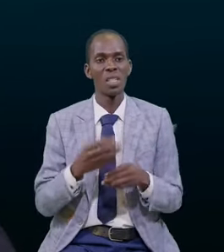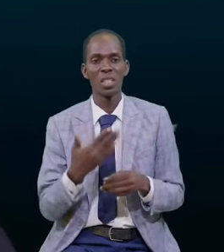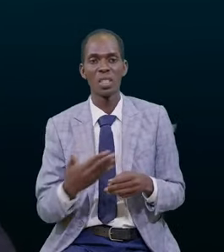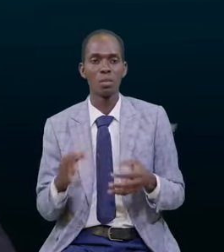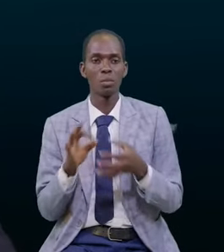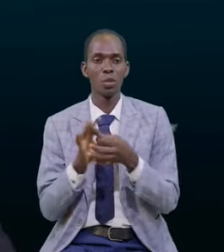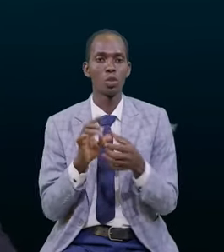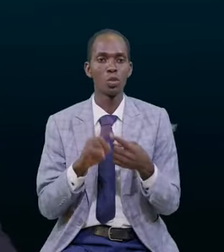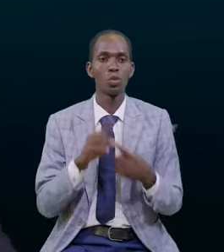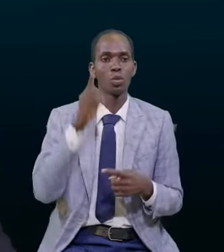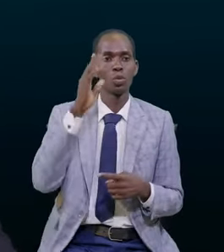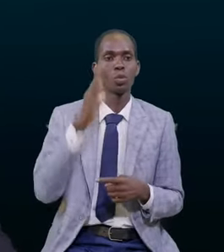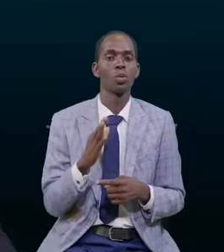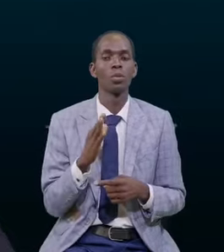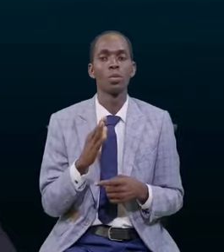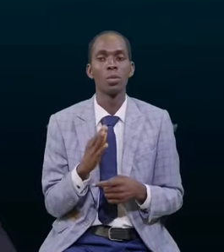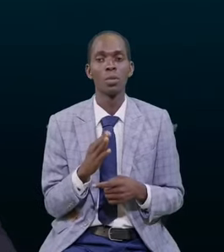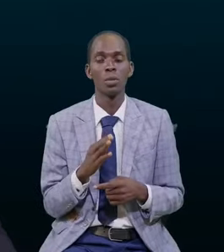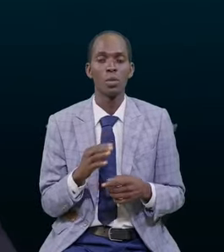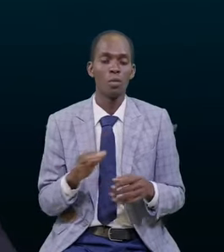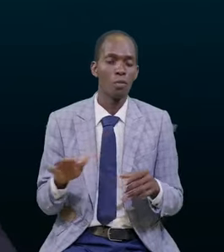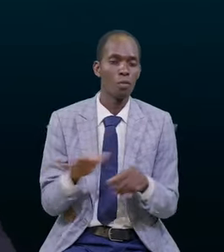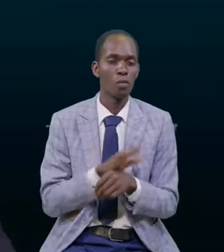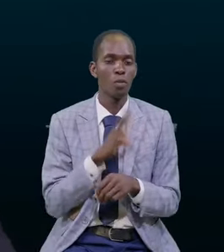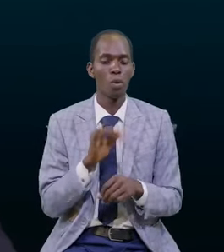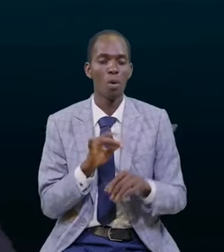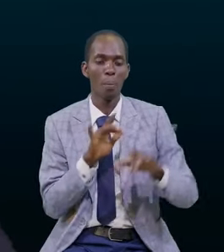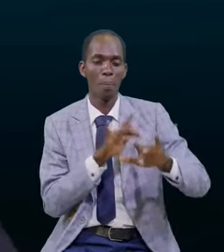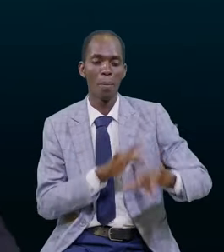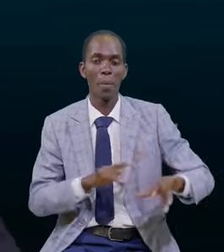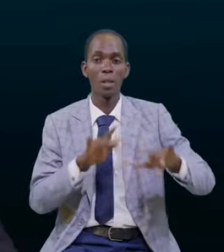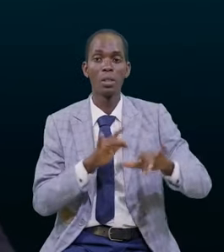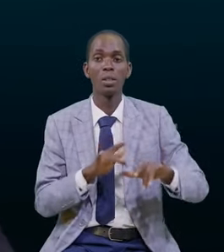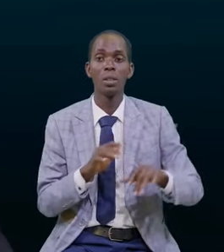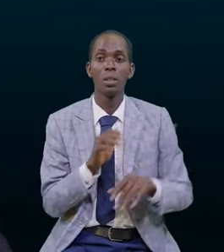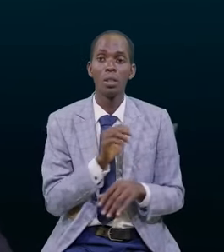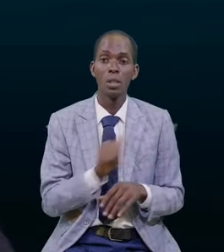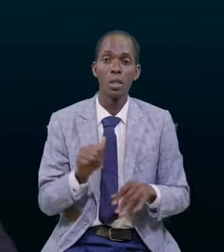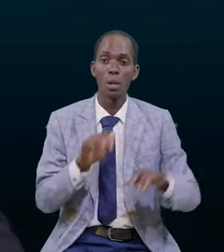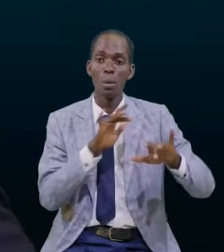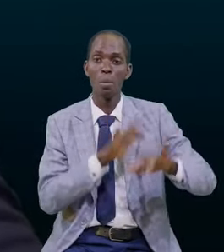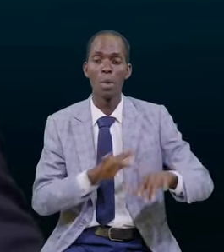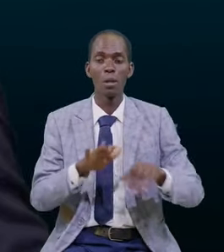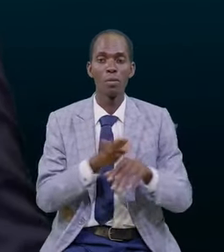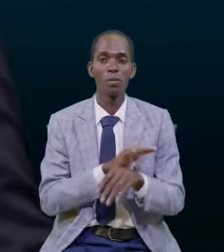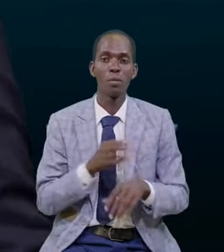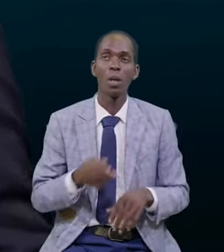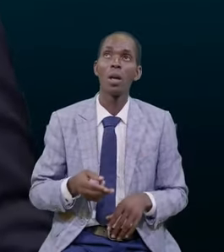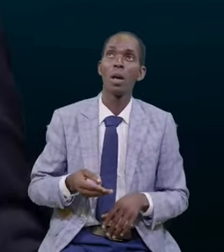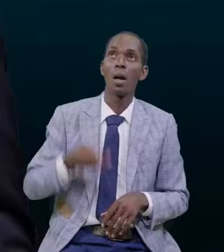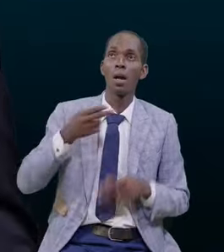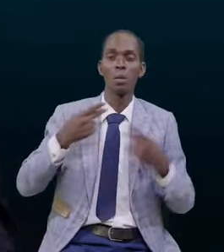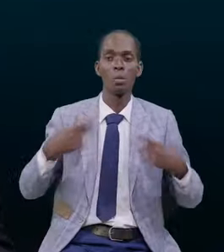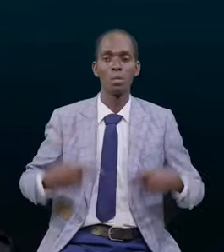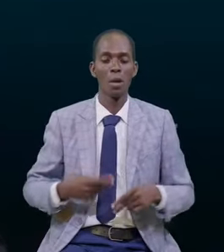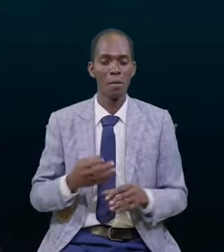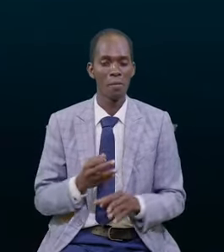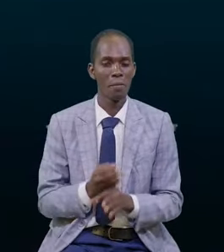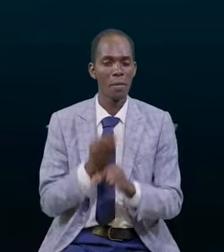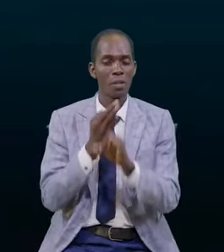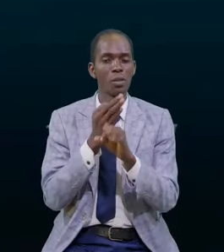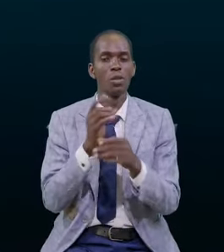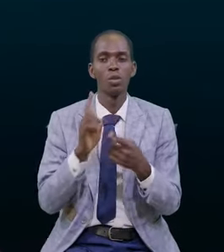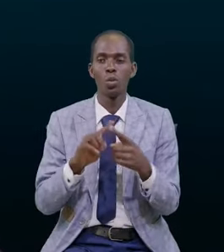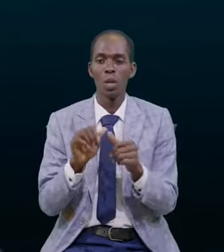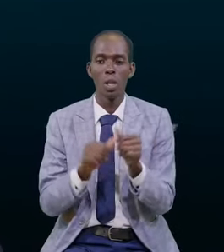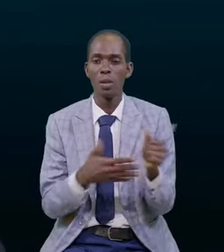such an high priest full of Mercy a merciful high priest a faithful high priest faithful to everything that the lord